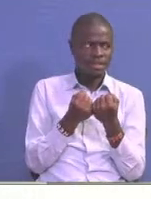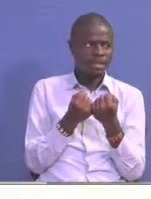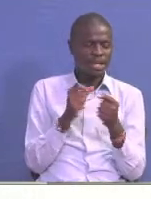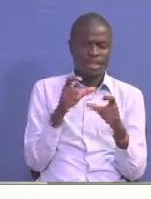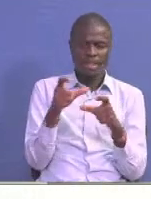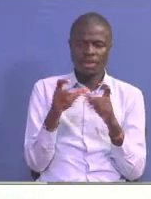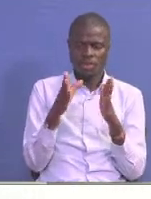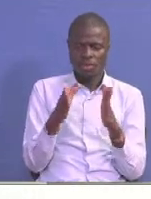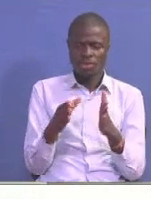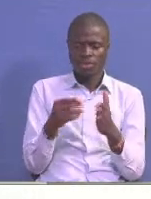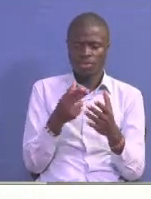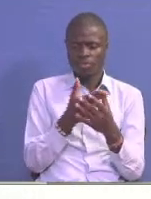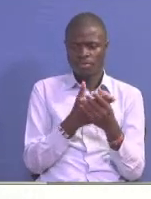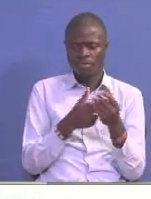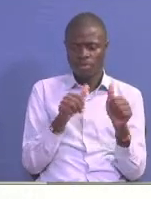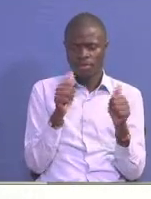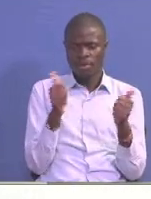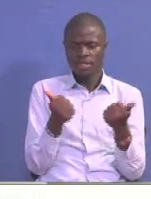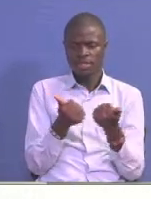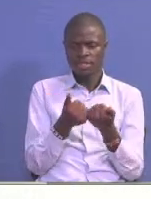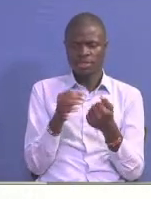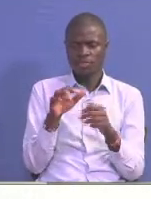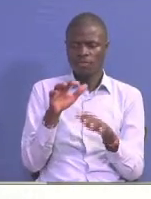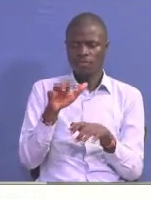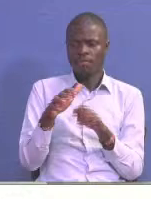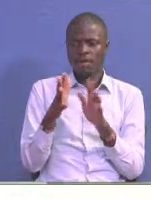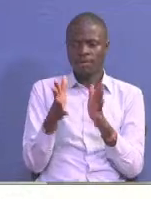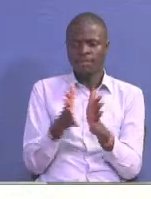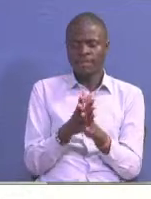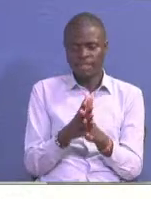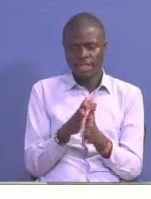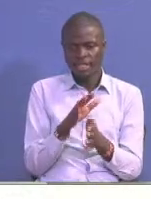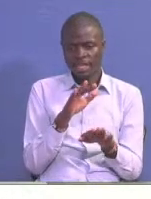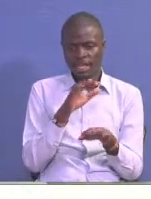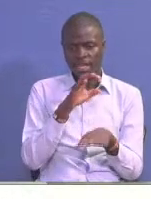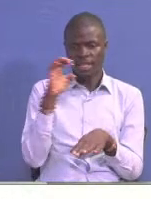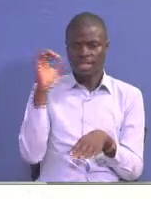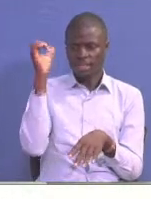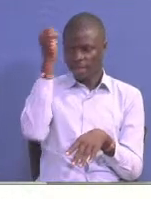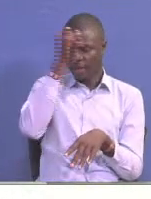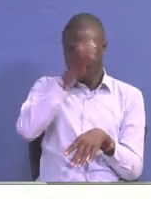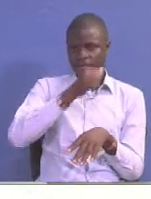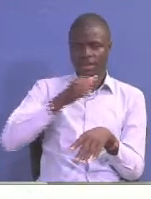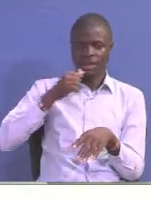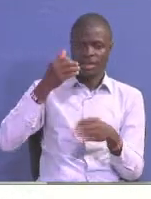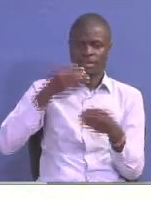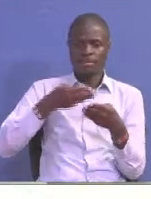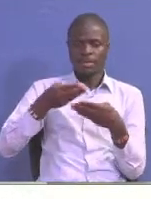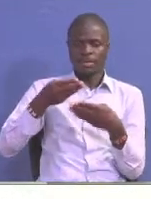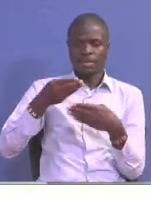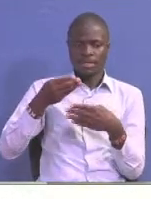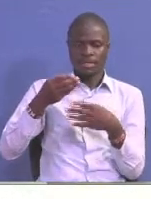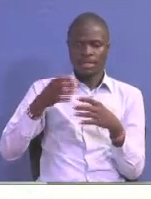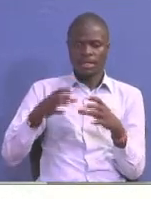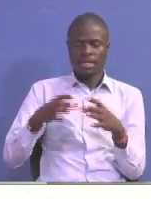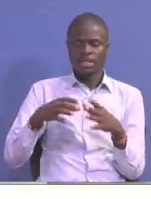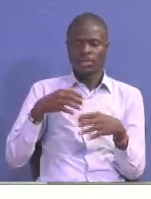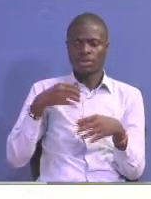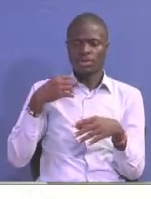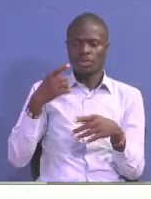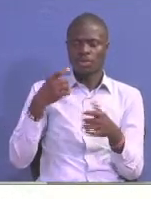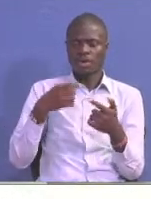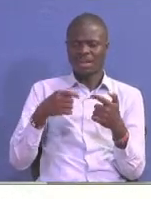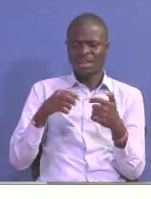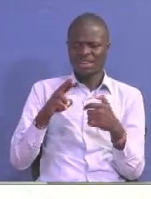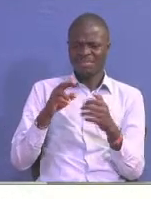coordination of both the Association of Manufacturers and the East African Business Council, could generate